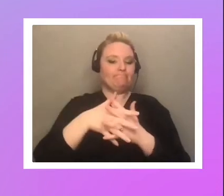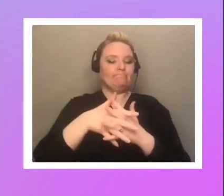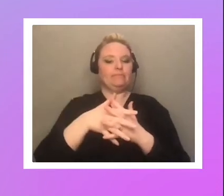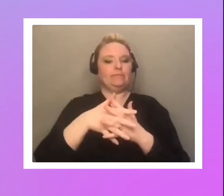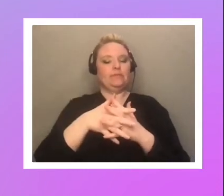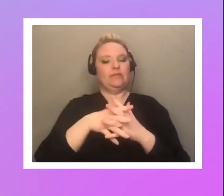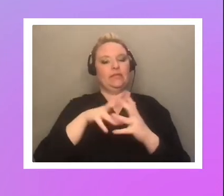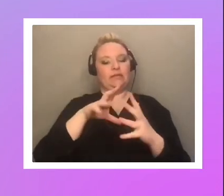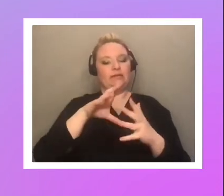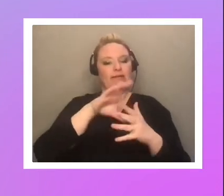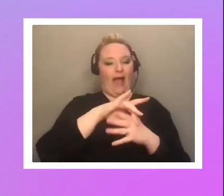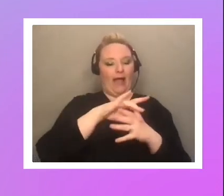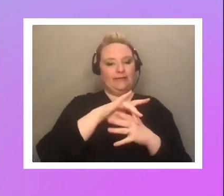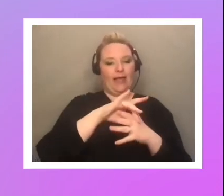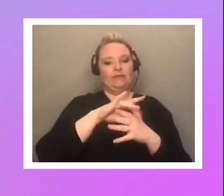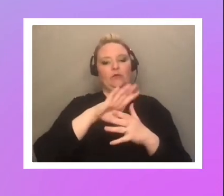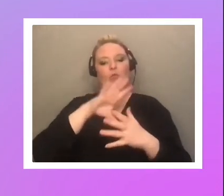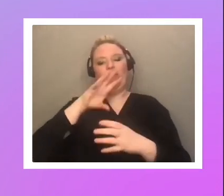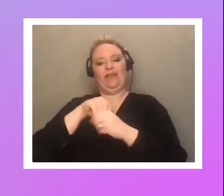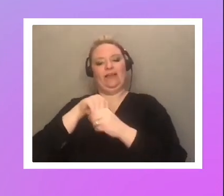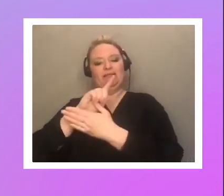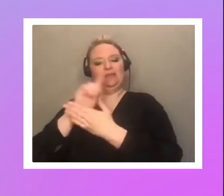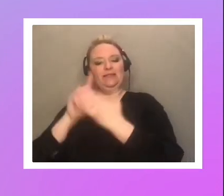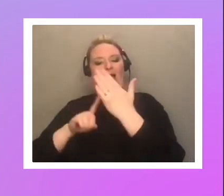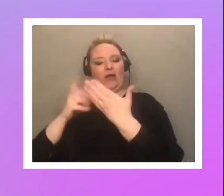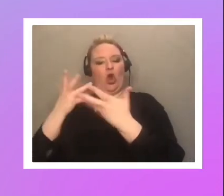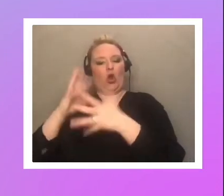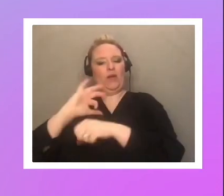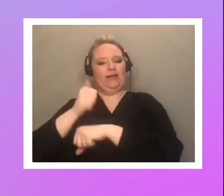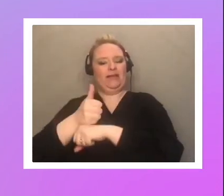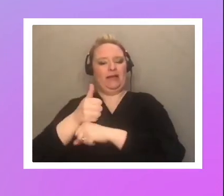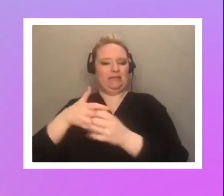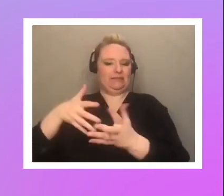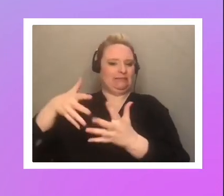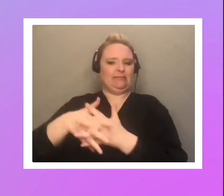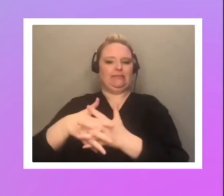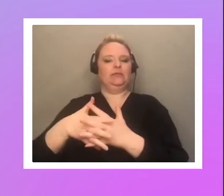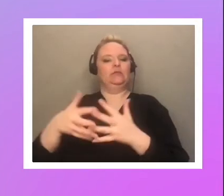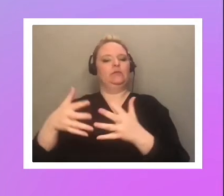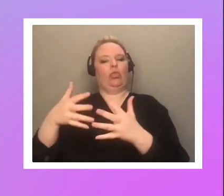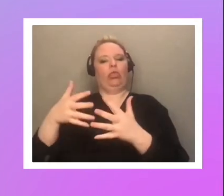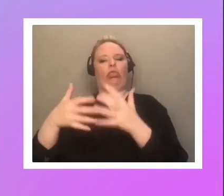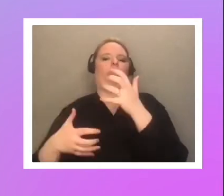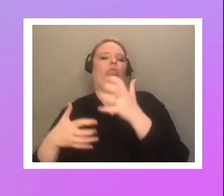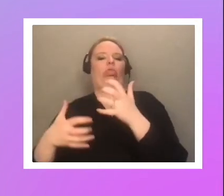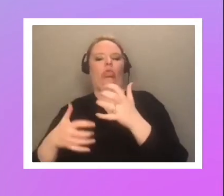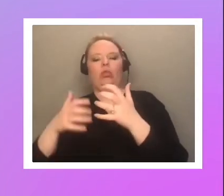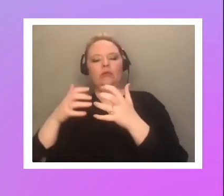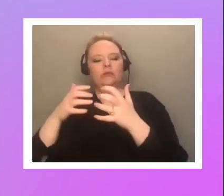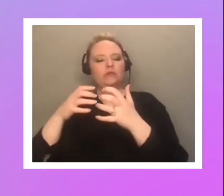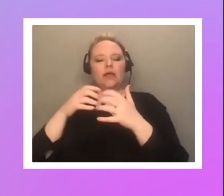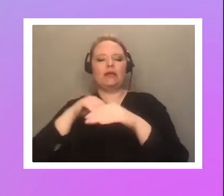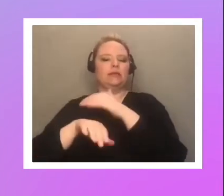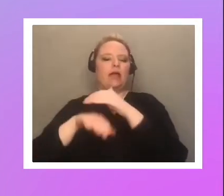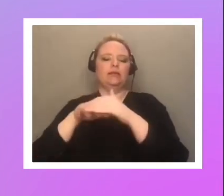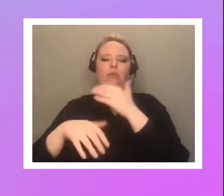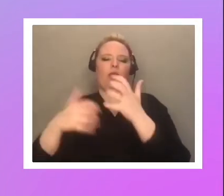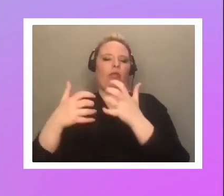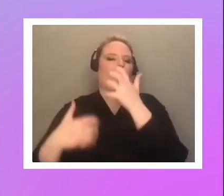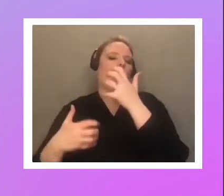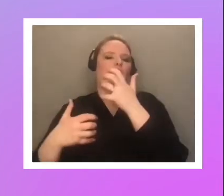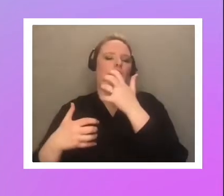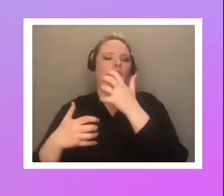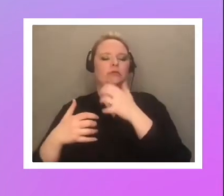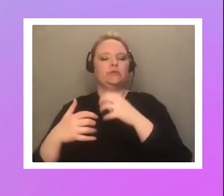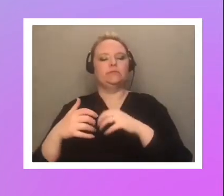a pre-existing design, it often will not support the accessibility of the written